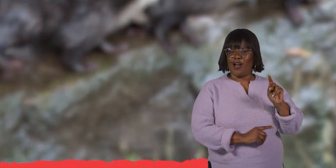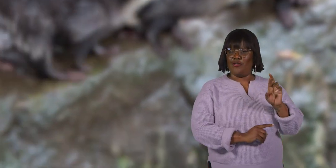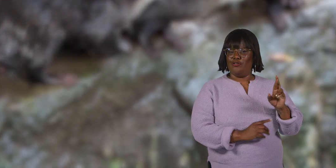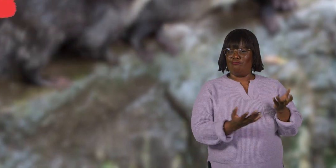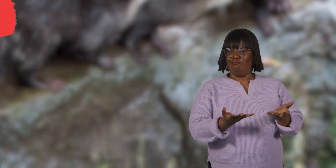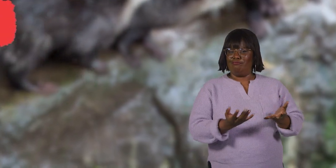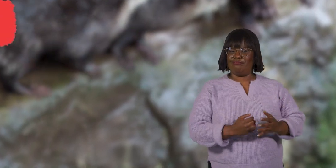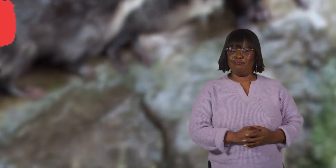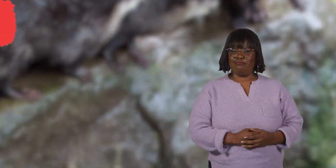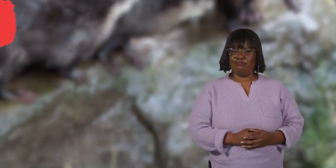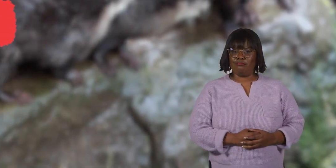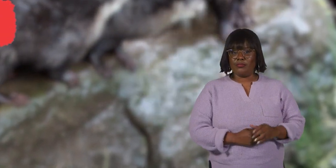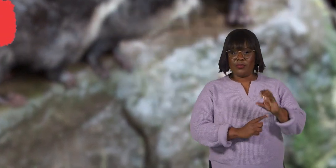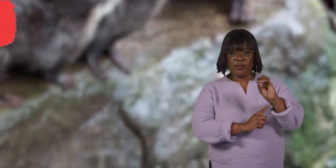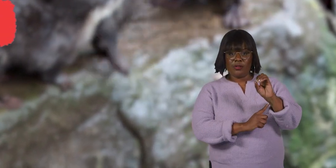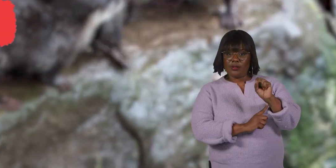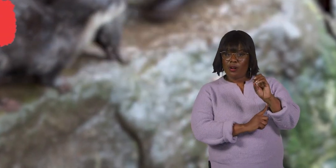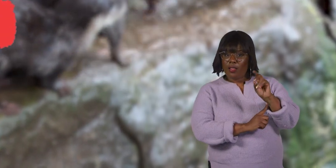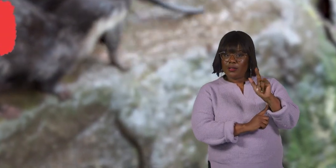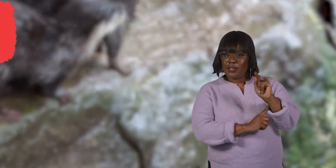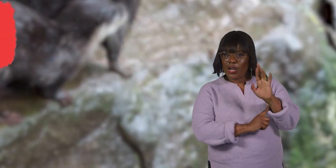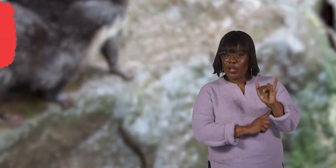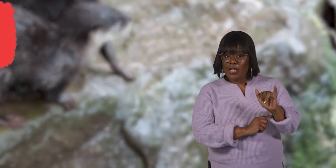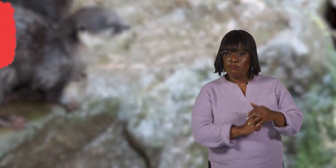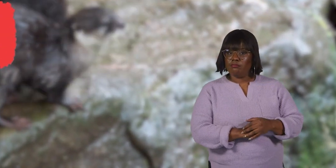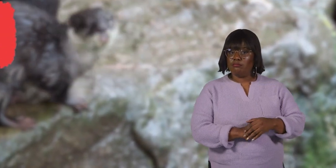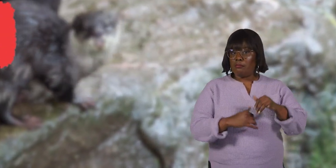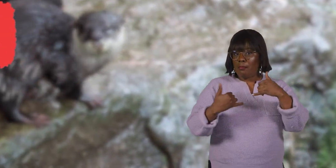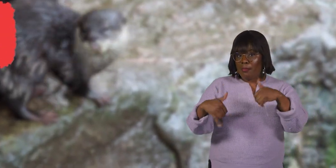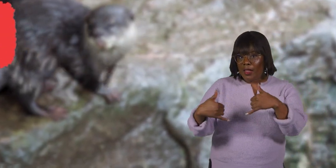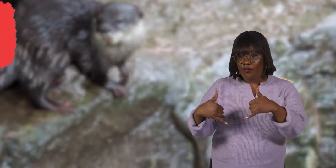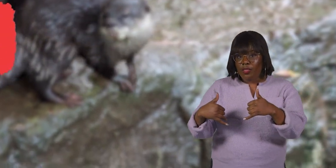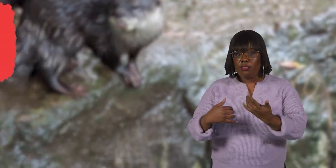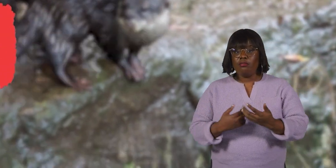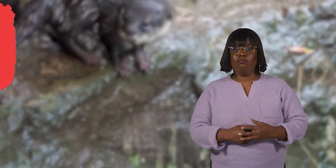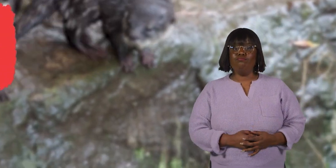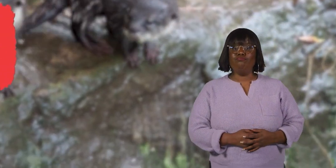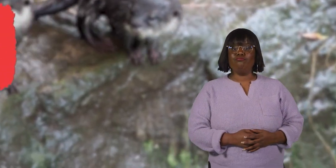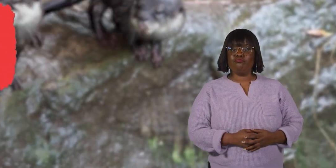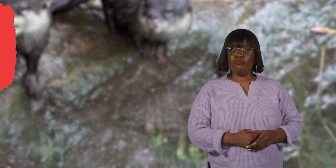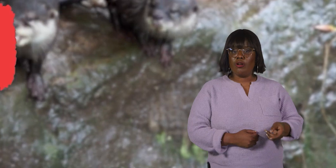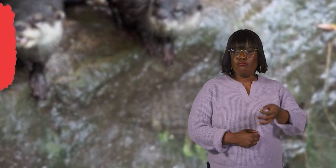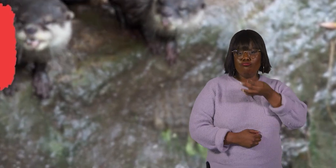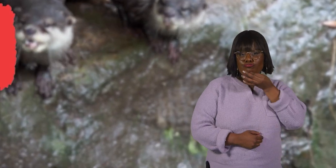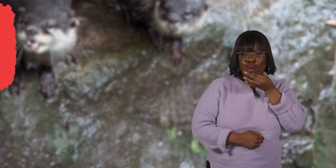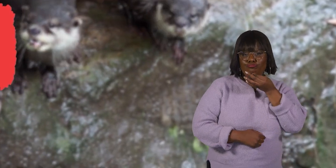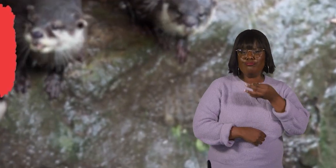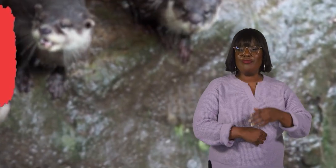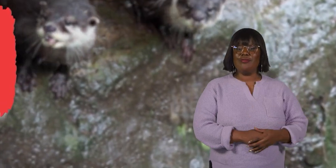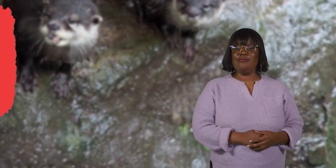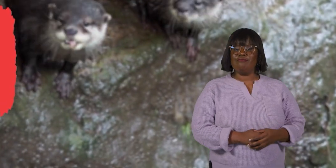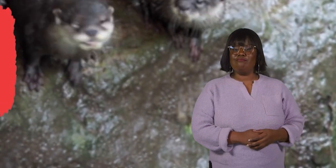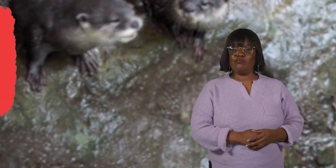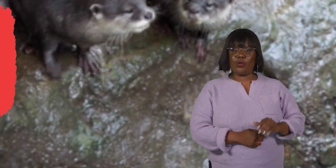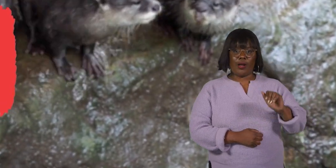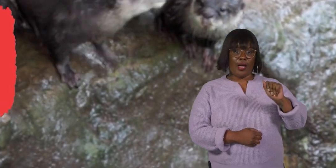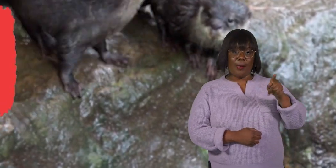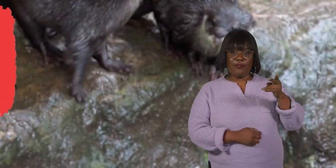otter. A. Solitary B. Playful C. Scaly D.